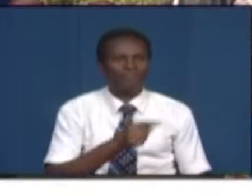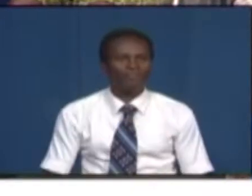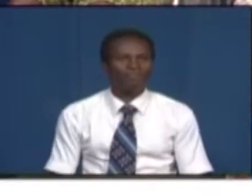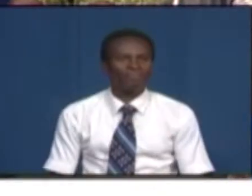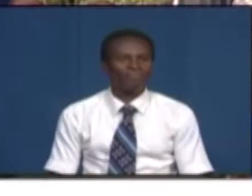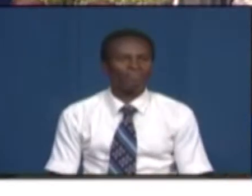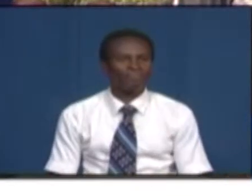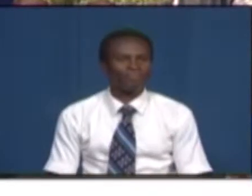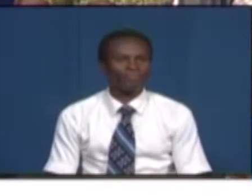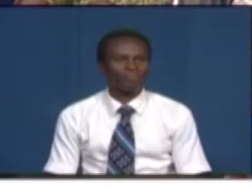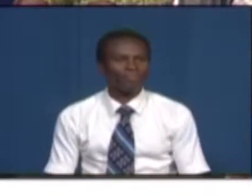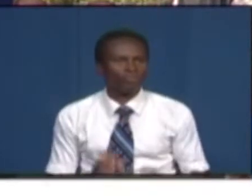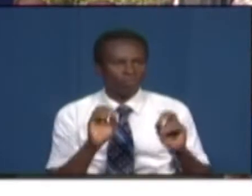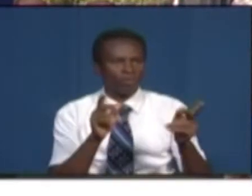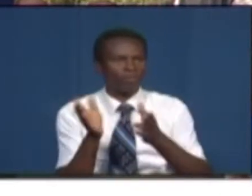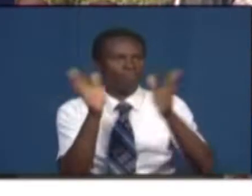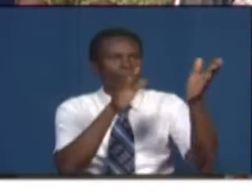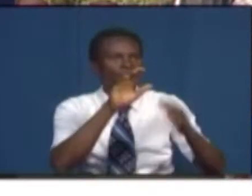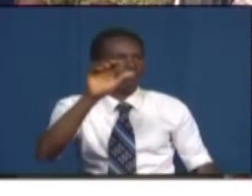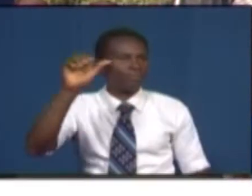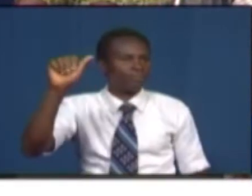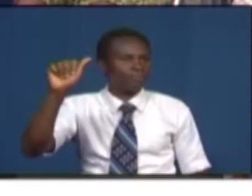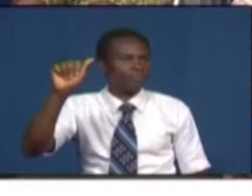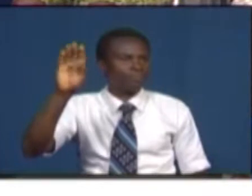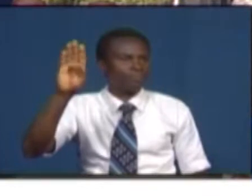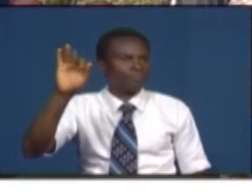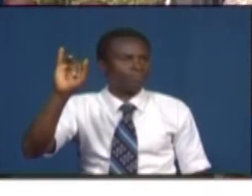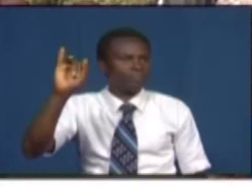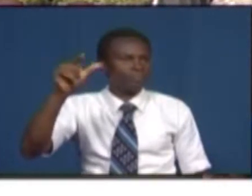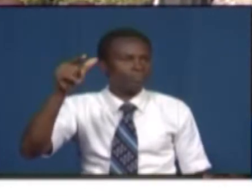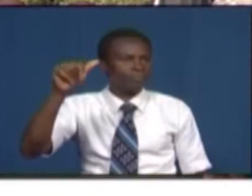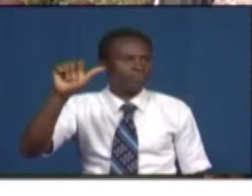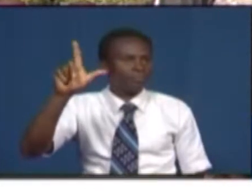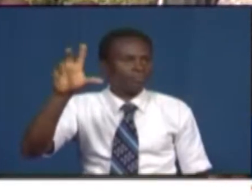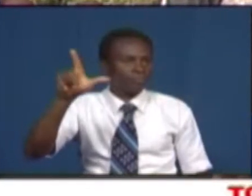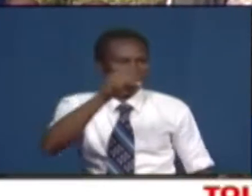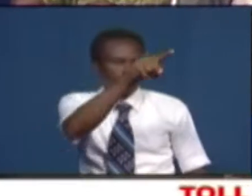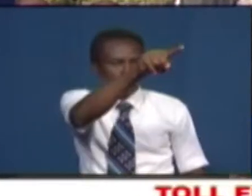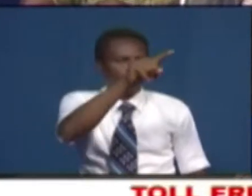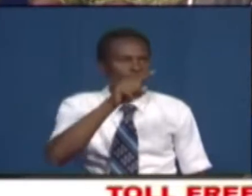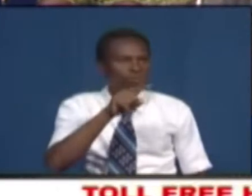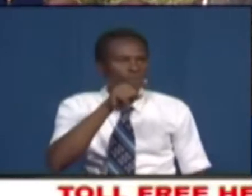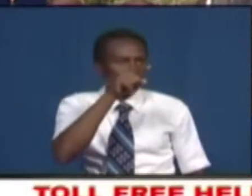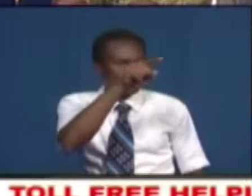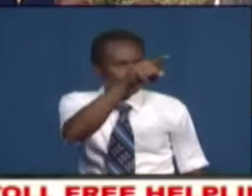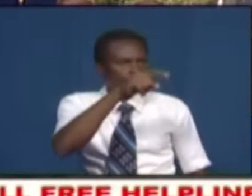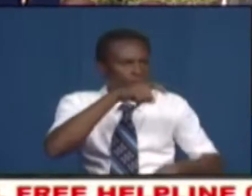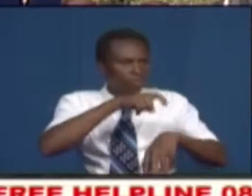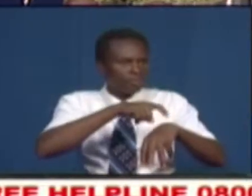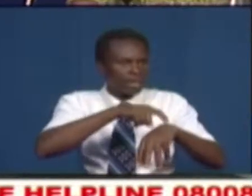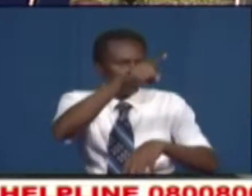Yeah. Abigail, so tell me from a personal experience, growing up, did you ever consciously take nutrition